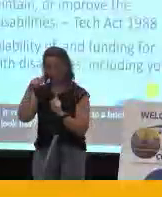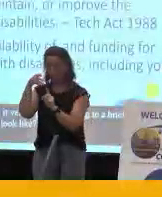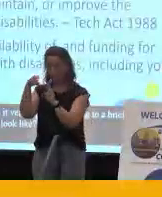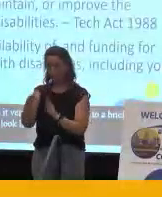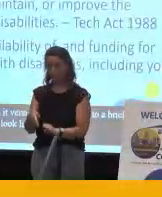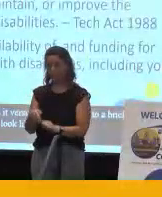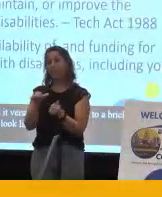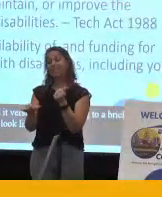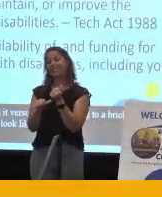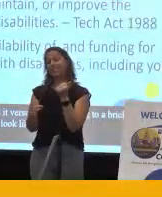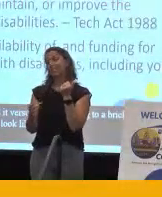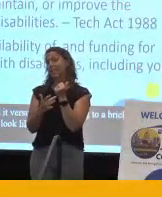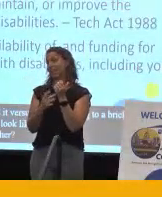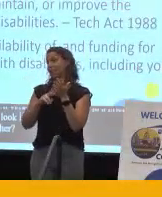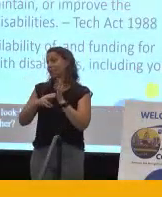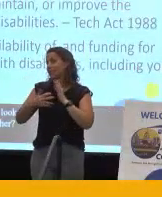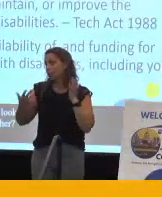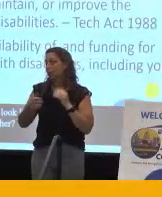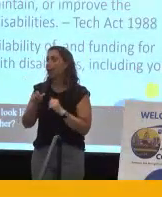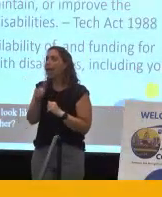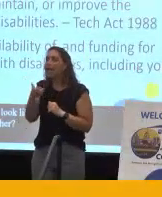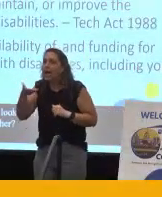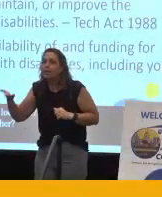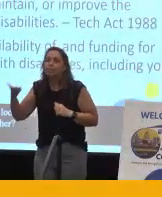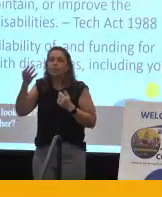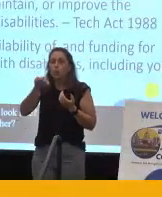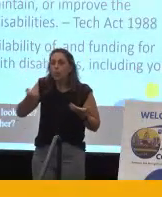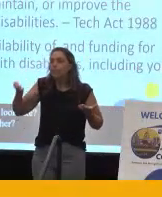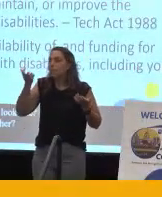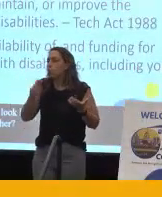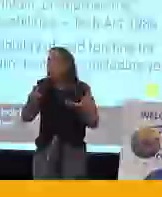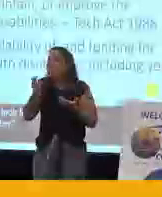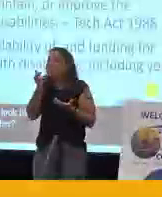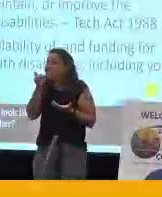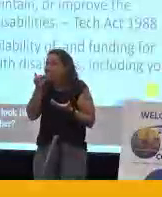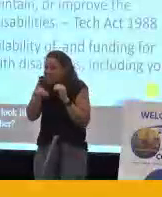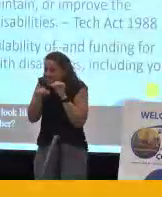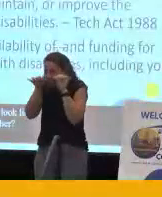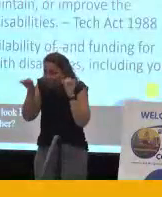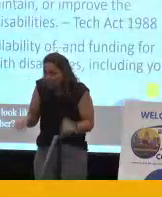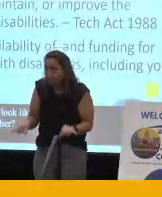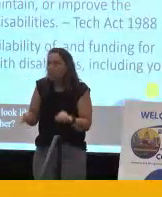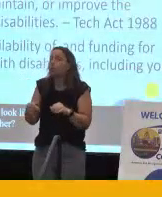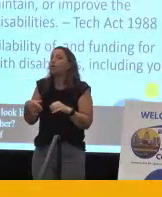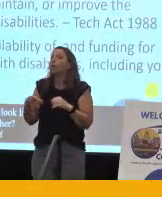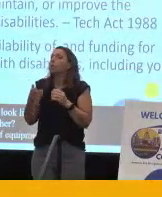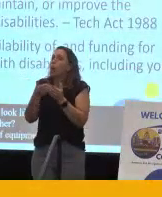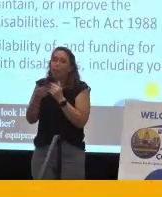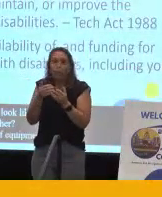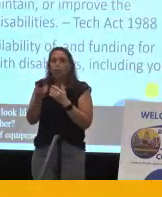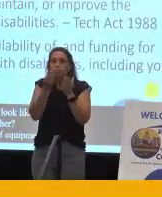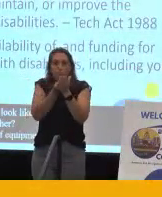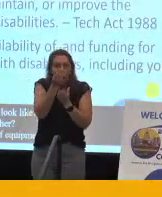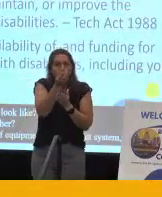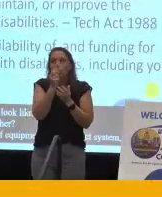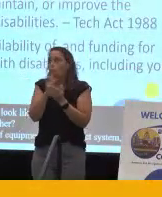federal definition, is any item, piece of equipment, or product system, whether acquired commercially off the shelf,